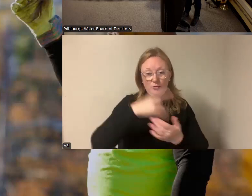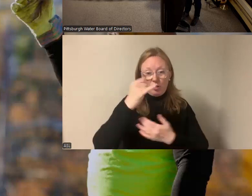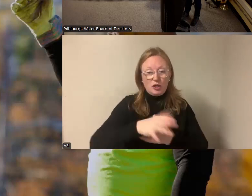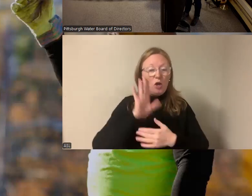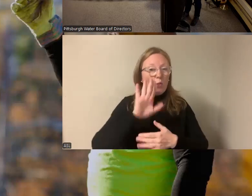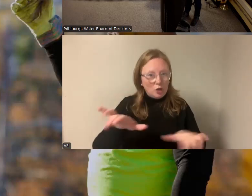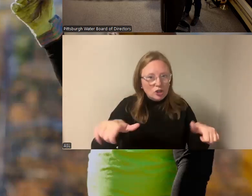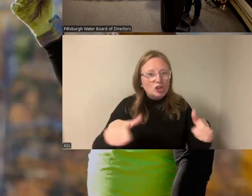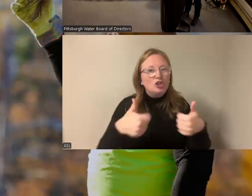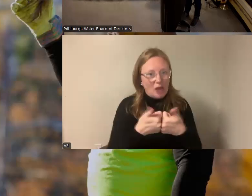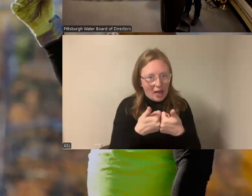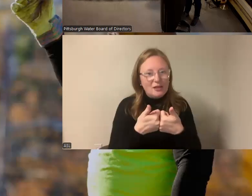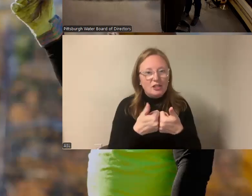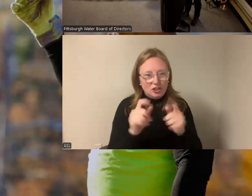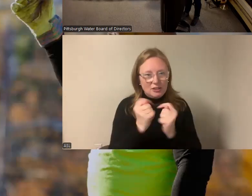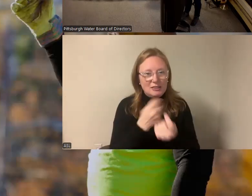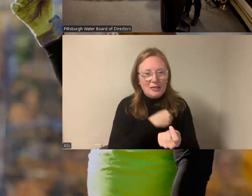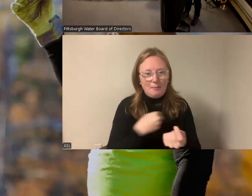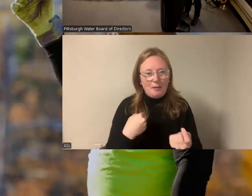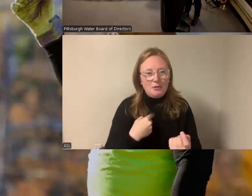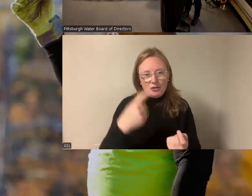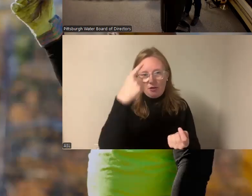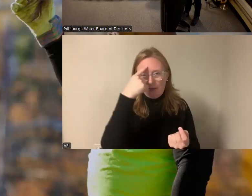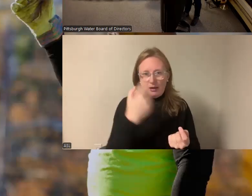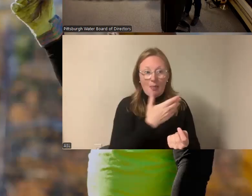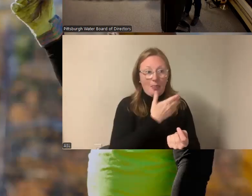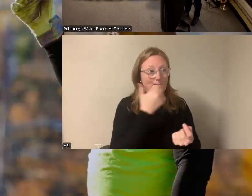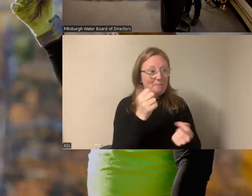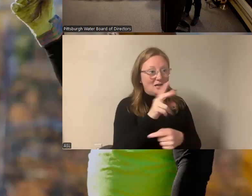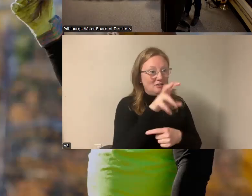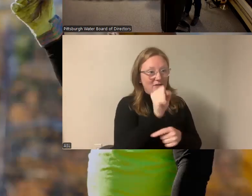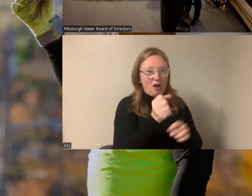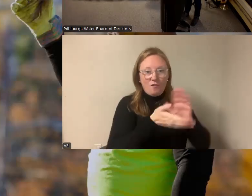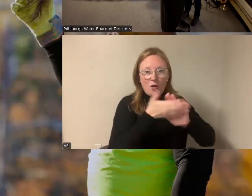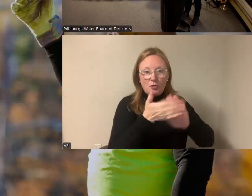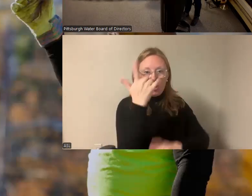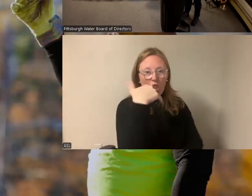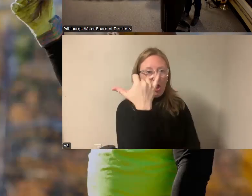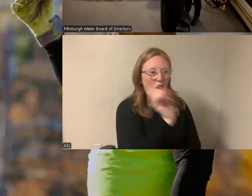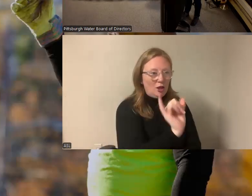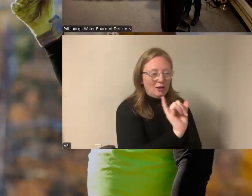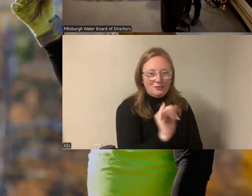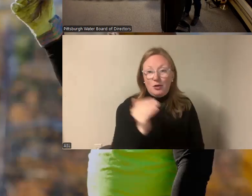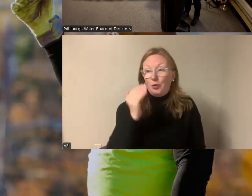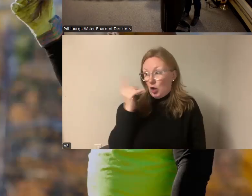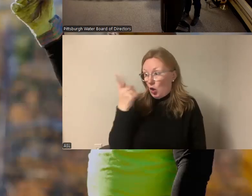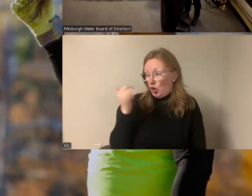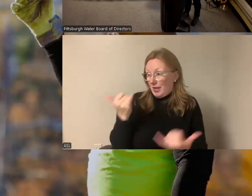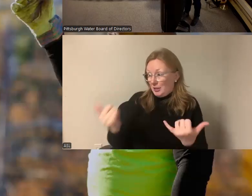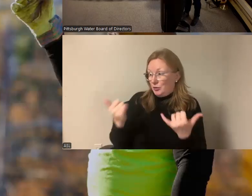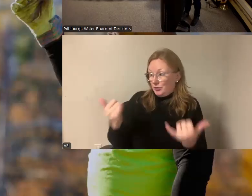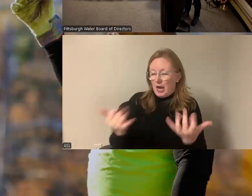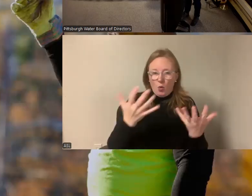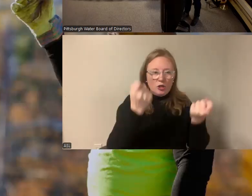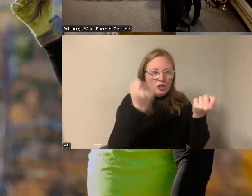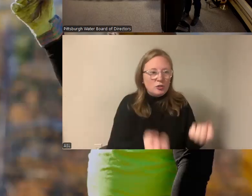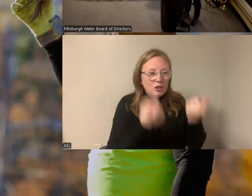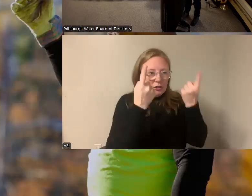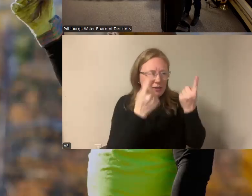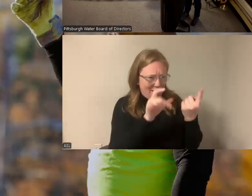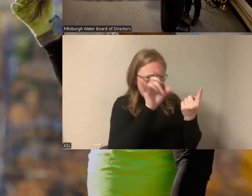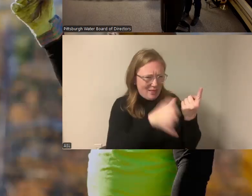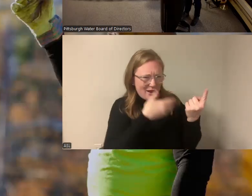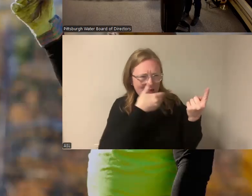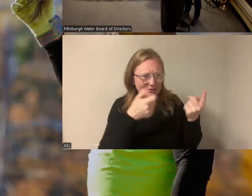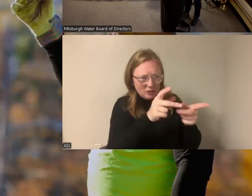team members really to think about what an ideal state of valve operation looks like. We all know what it looks like today. We want to understand what is that